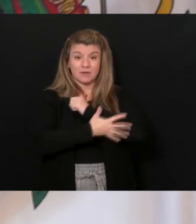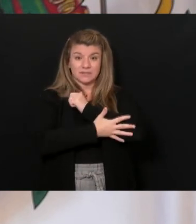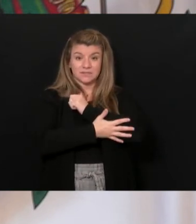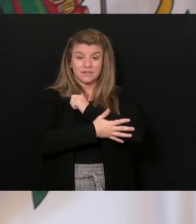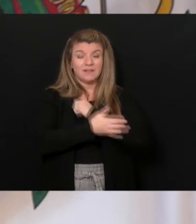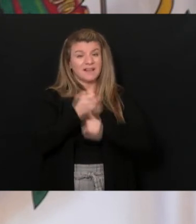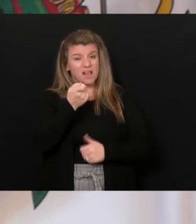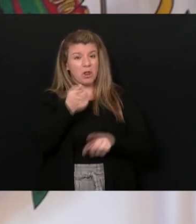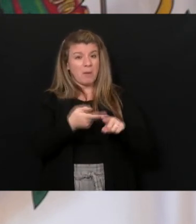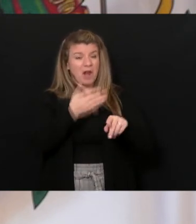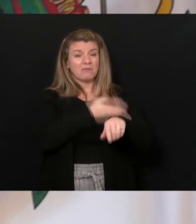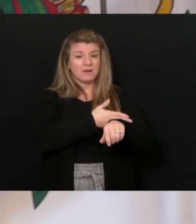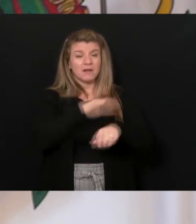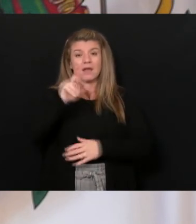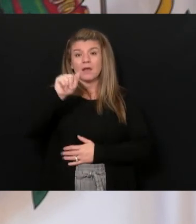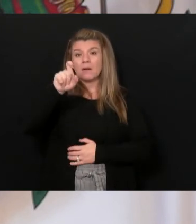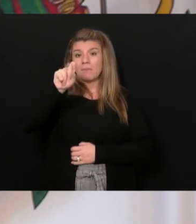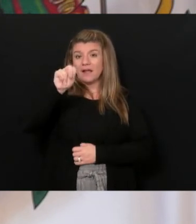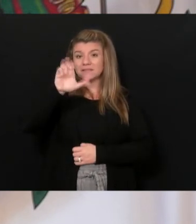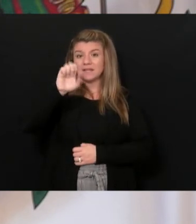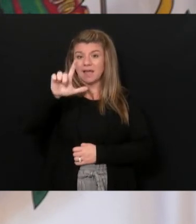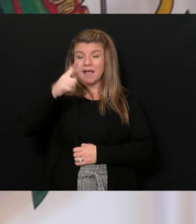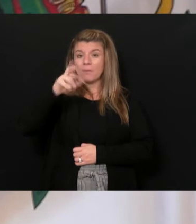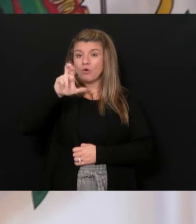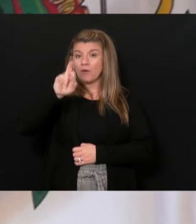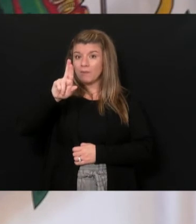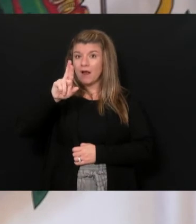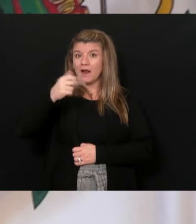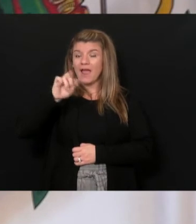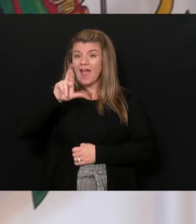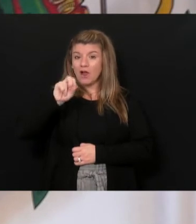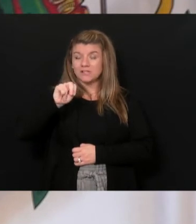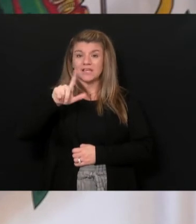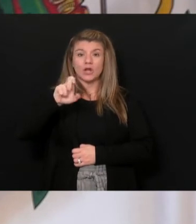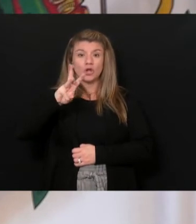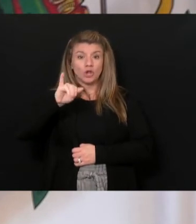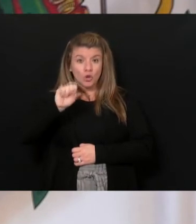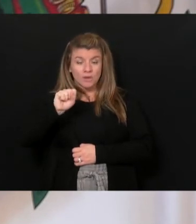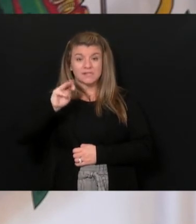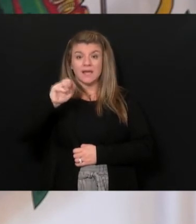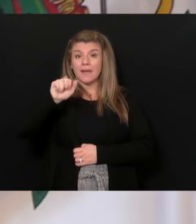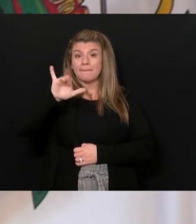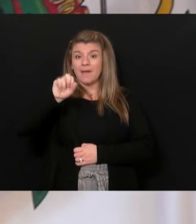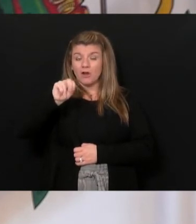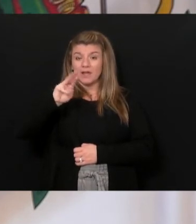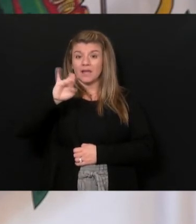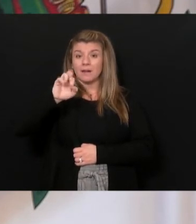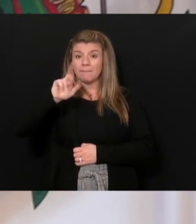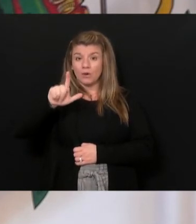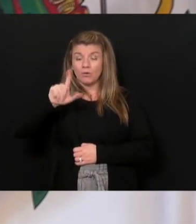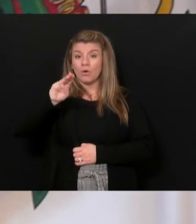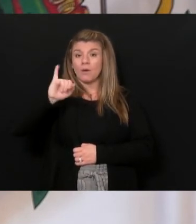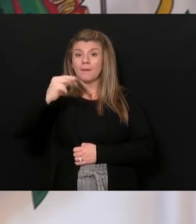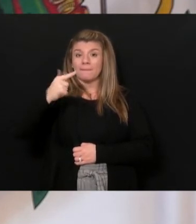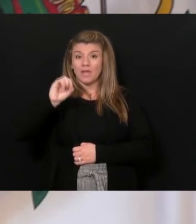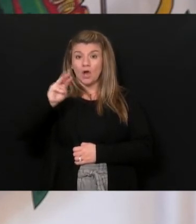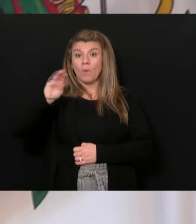little better. Braxton, Cabell, Greenbrier, Harrison, Lewis, Marion, Mineral, Mingo,